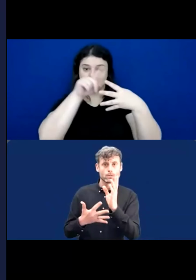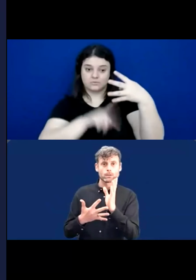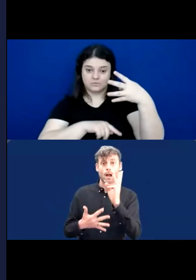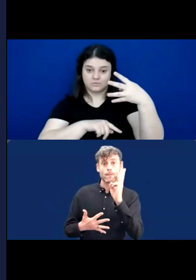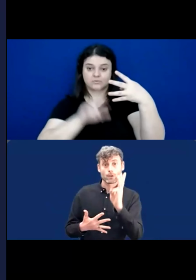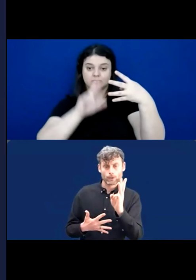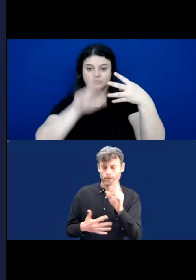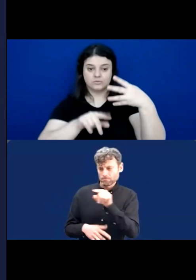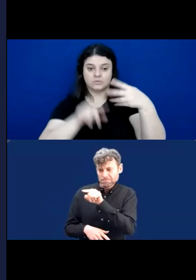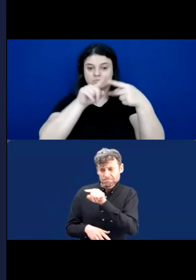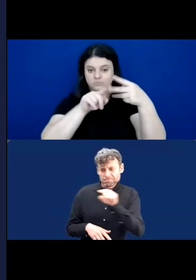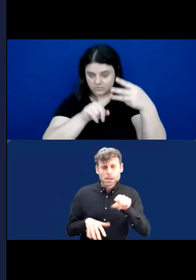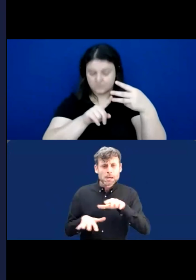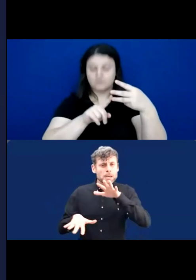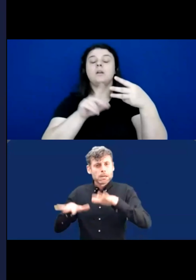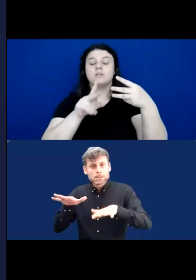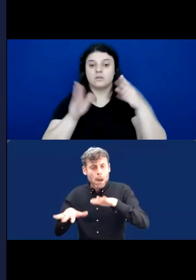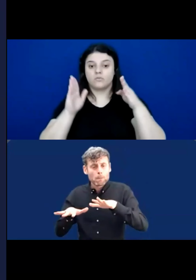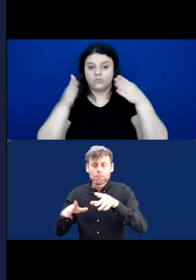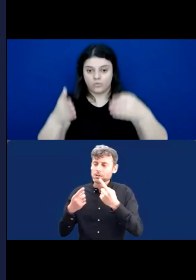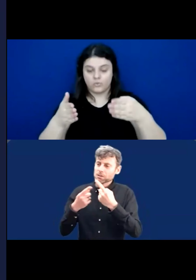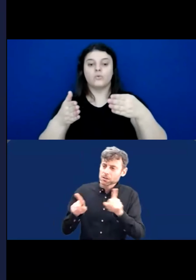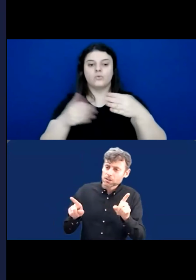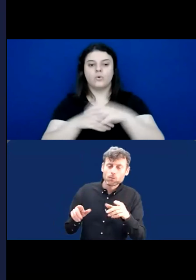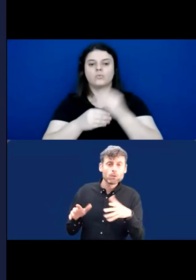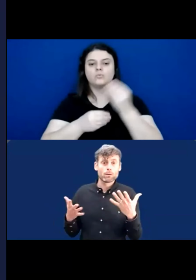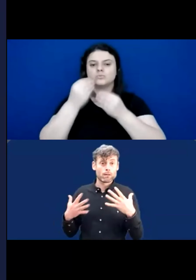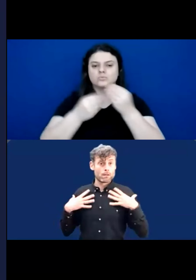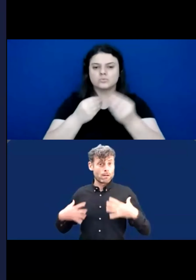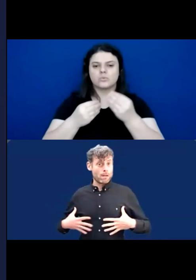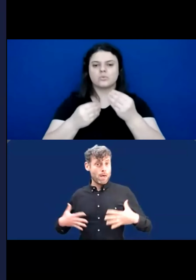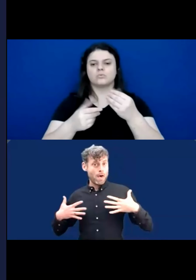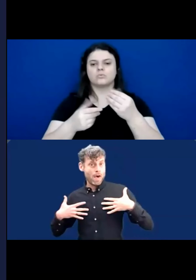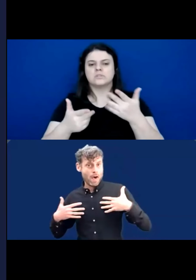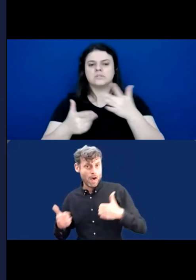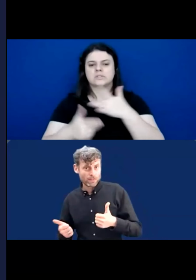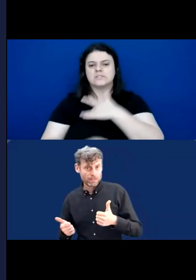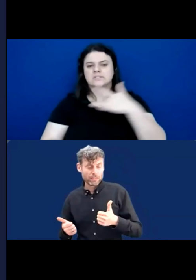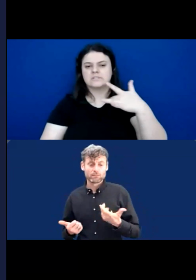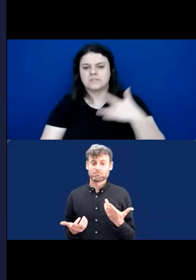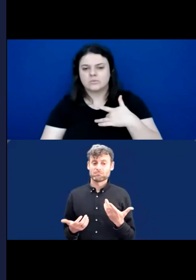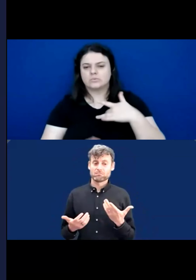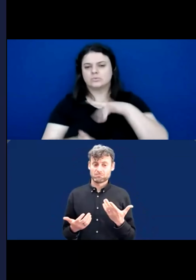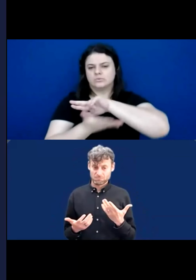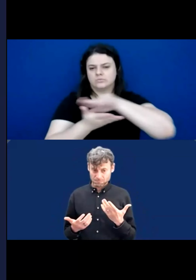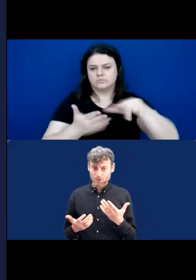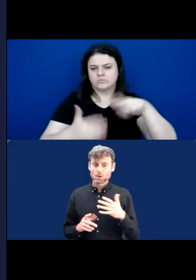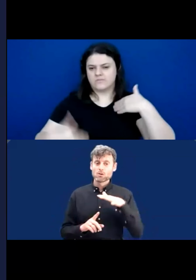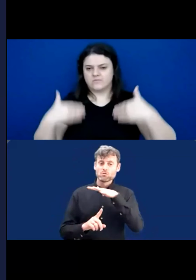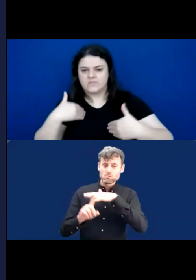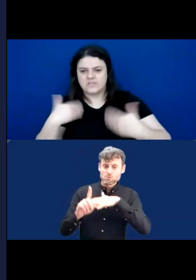health, physical health, psychological health, social trust, as well as financial situation.